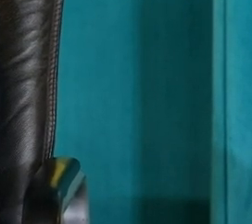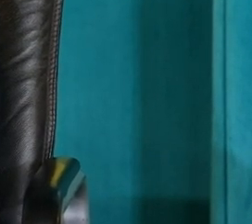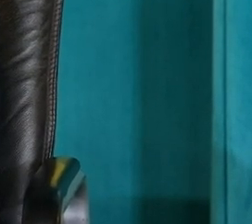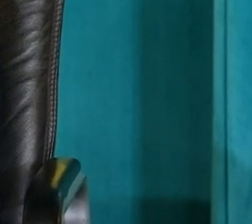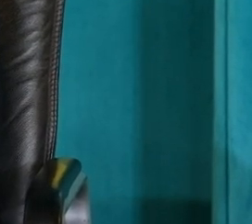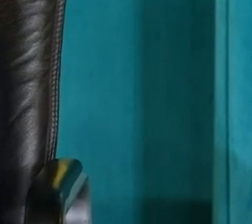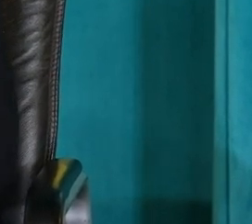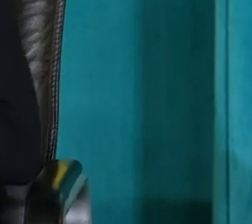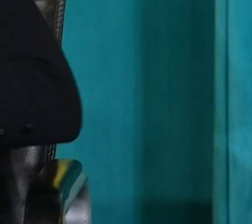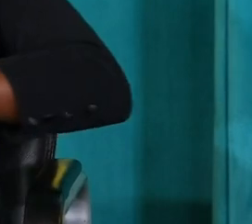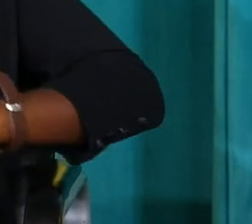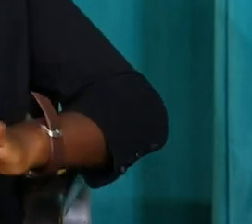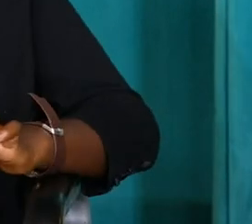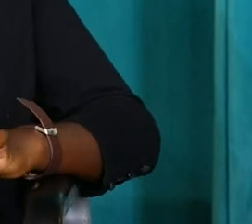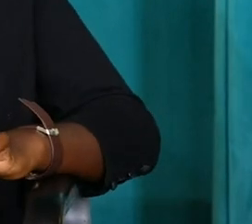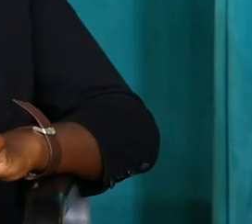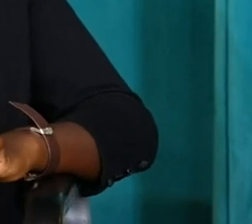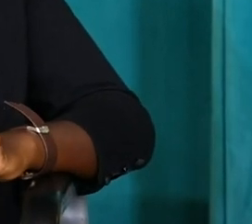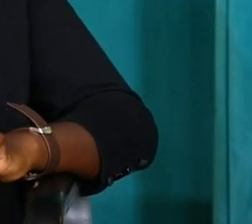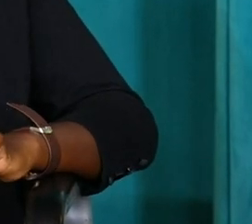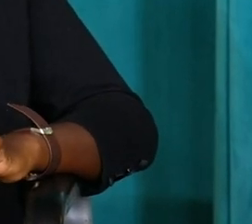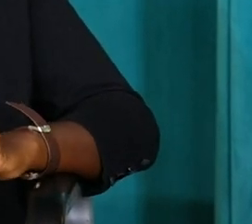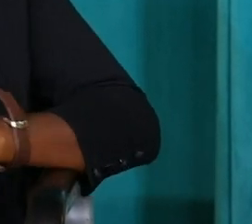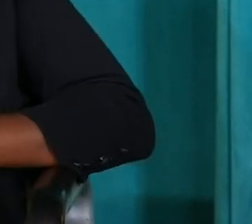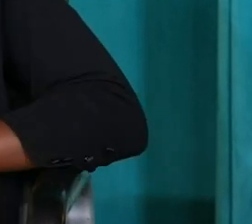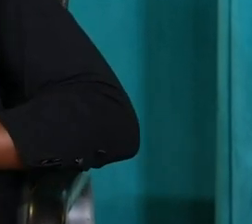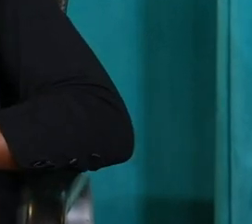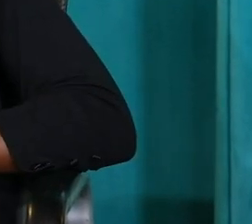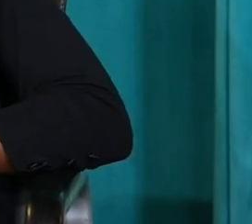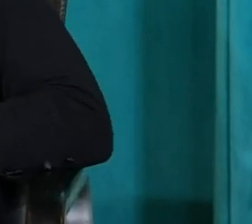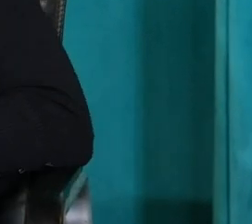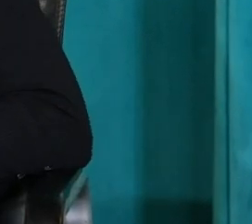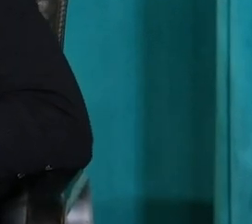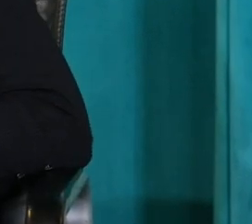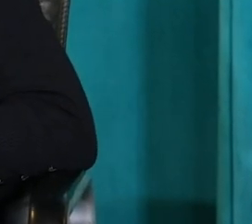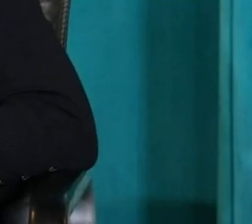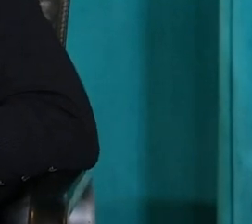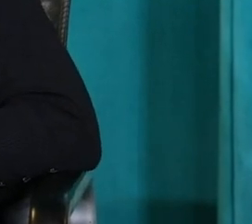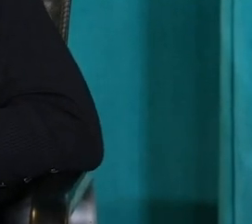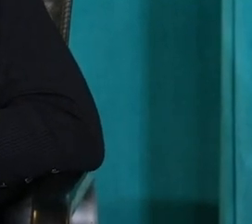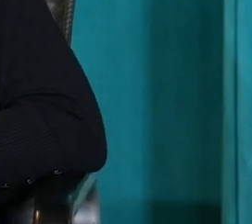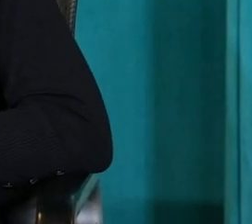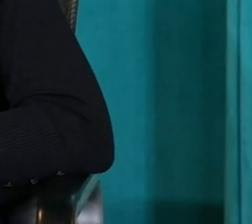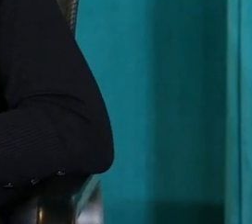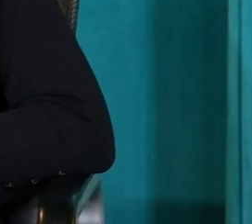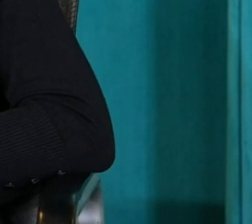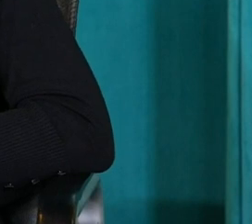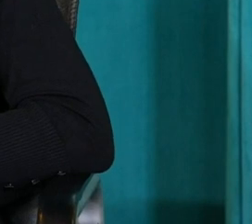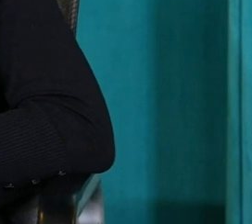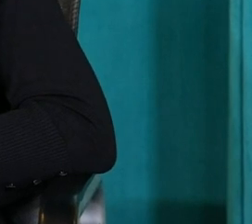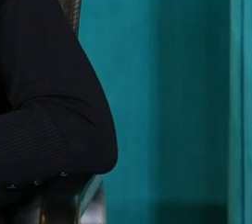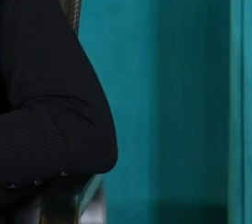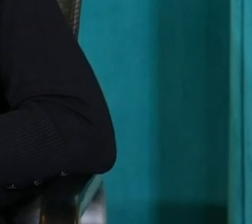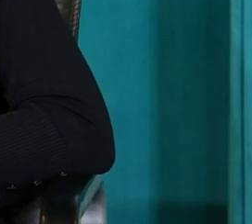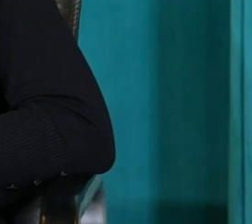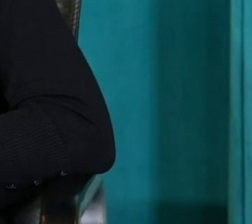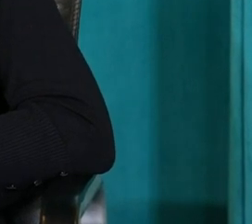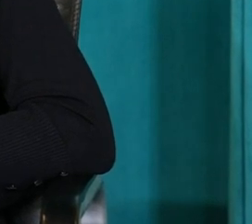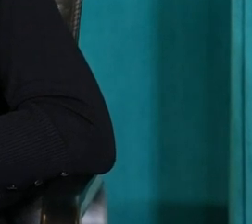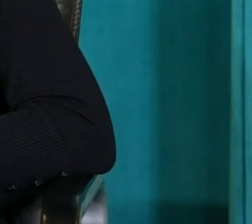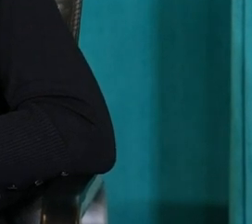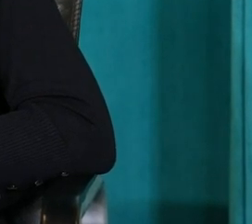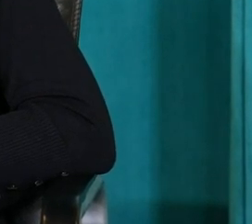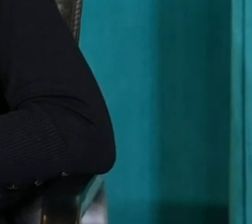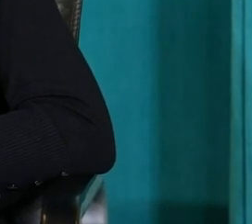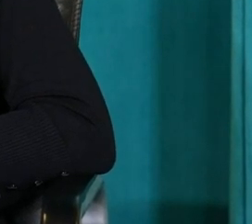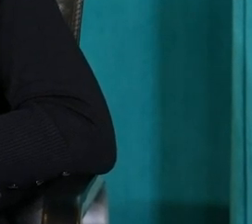own mistakes, they could not go through the shorter route and pass through Edom. Moses was discouraged. He had tried his best,